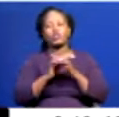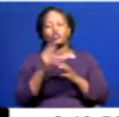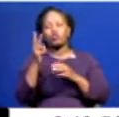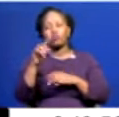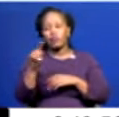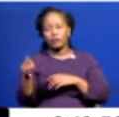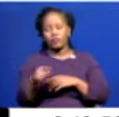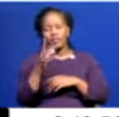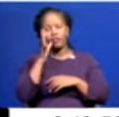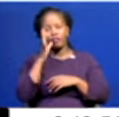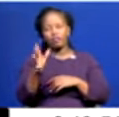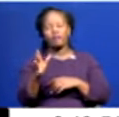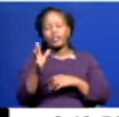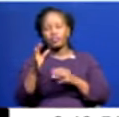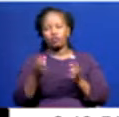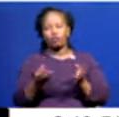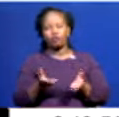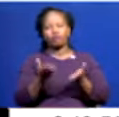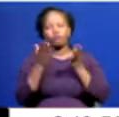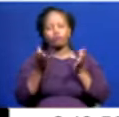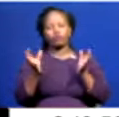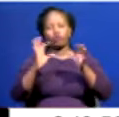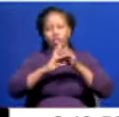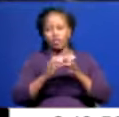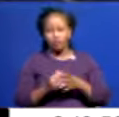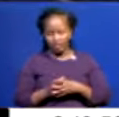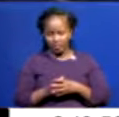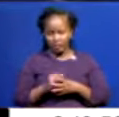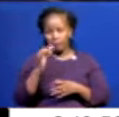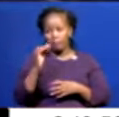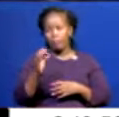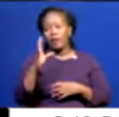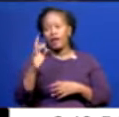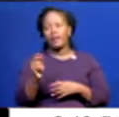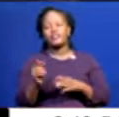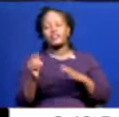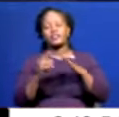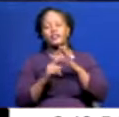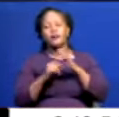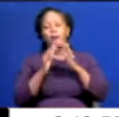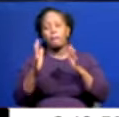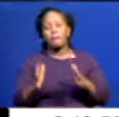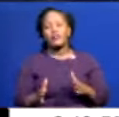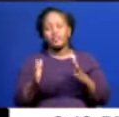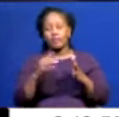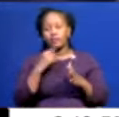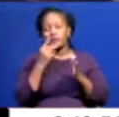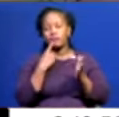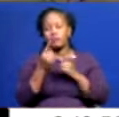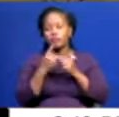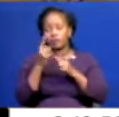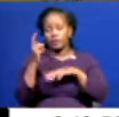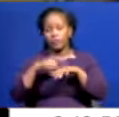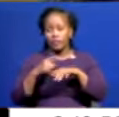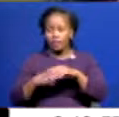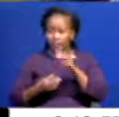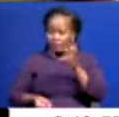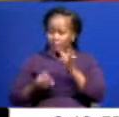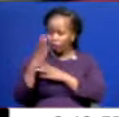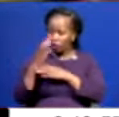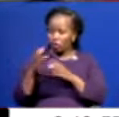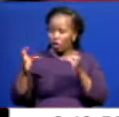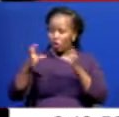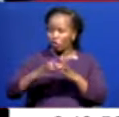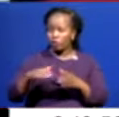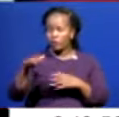enhance connectivity. Information Communication and the Digital Economy CS, Eliud Owalo, made the remarks while launching Jitume Kazi